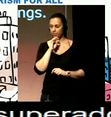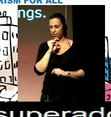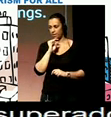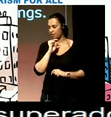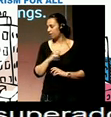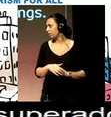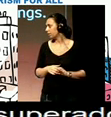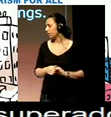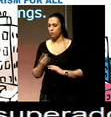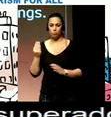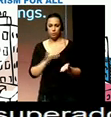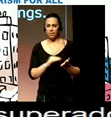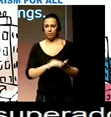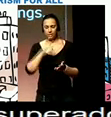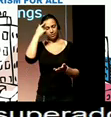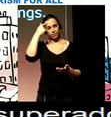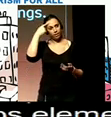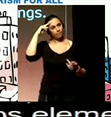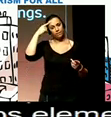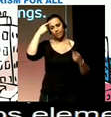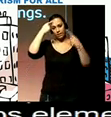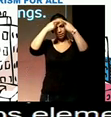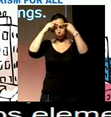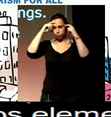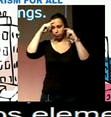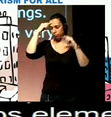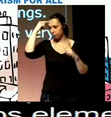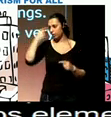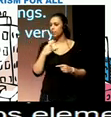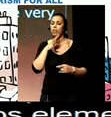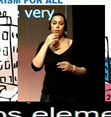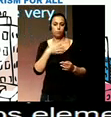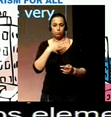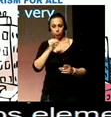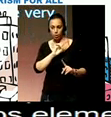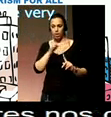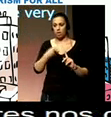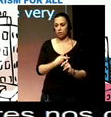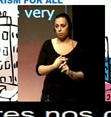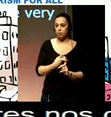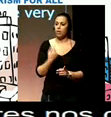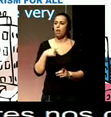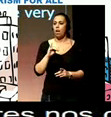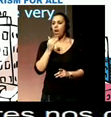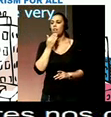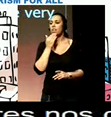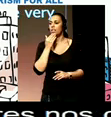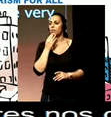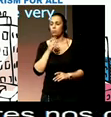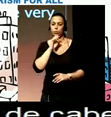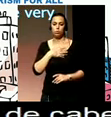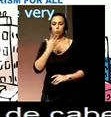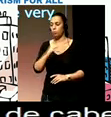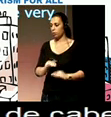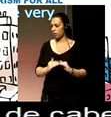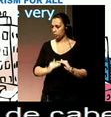are very difficult elements to solve. But however, is this not impossible? We can solve them. There